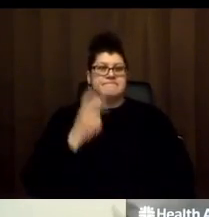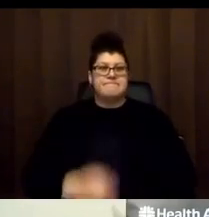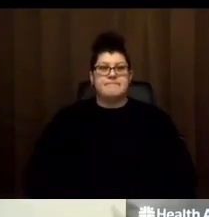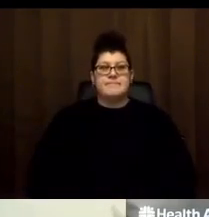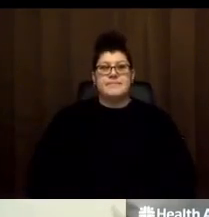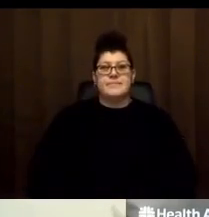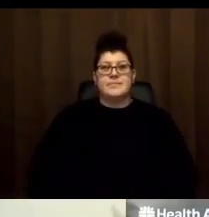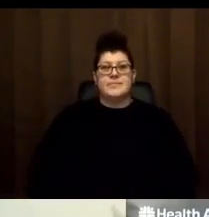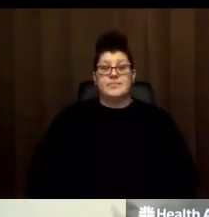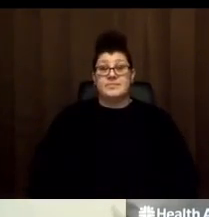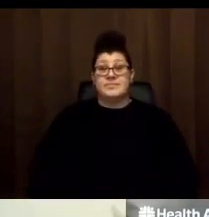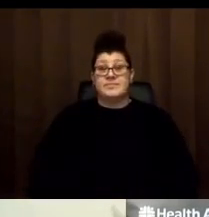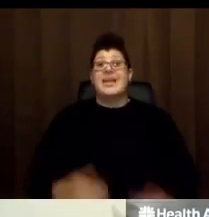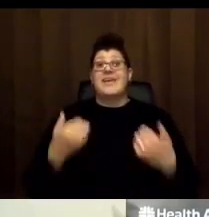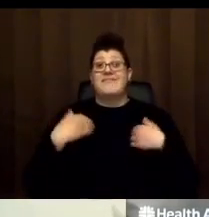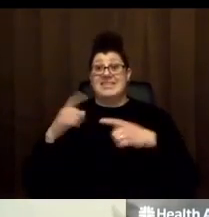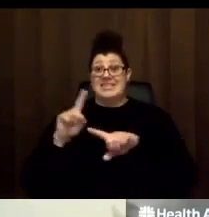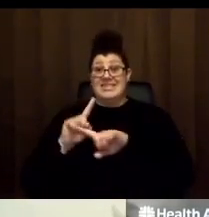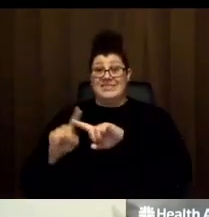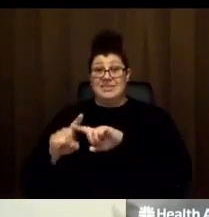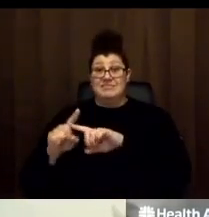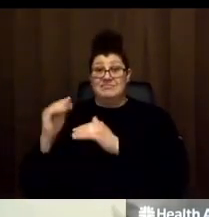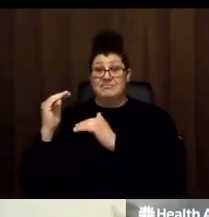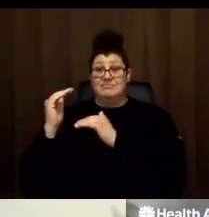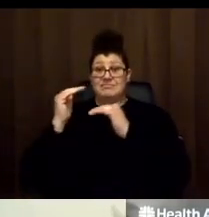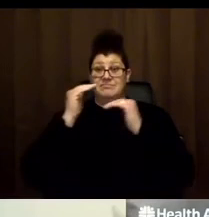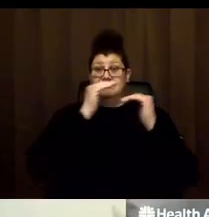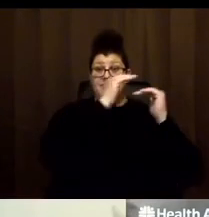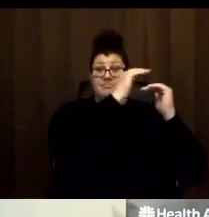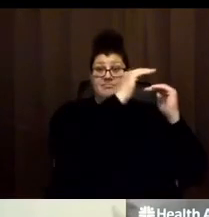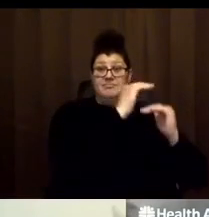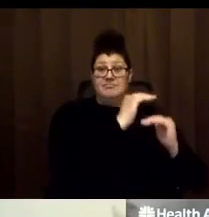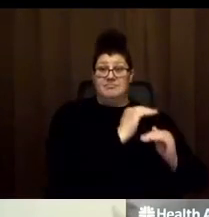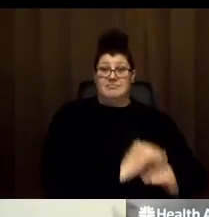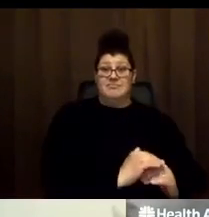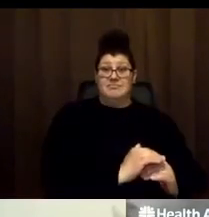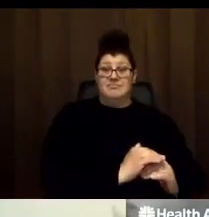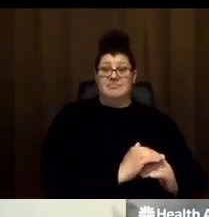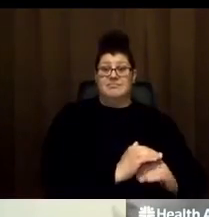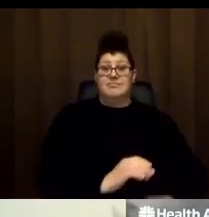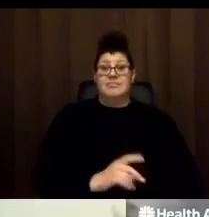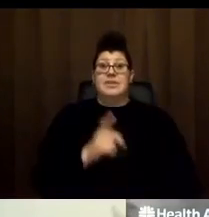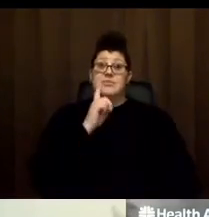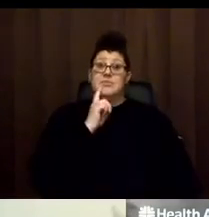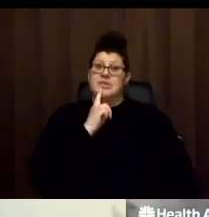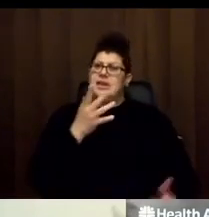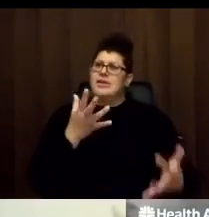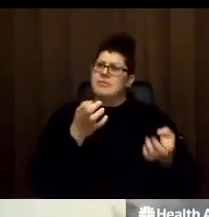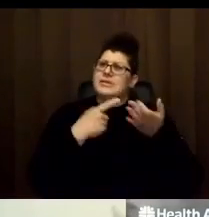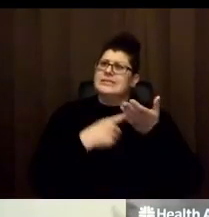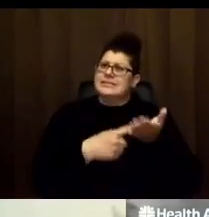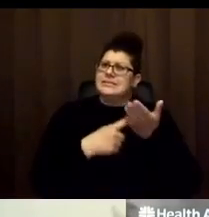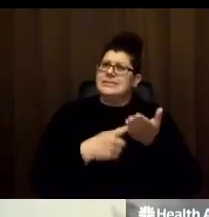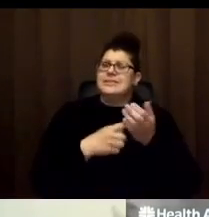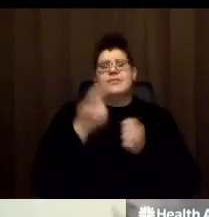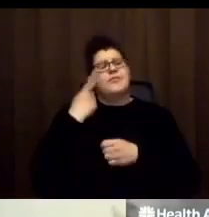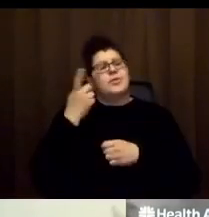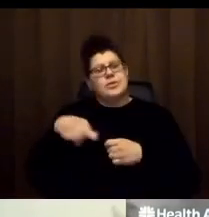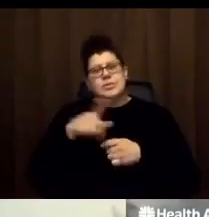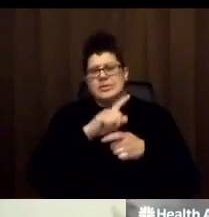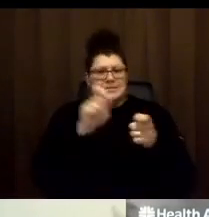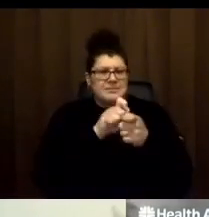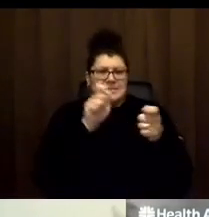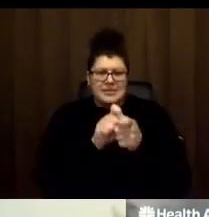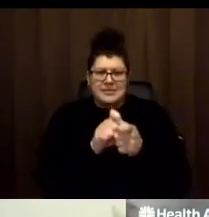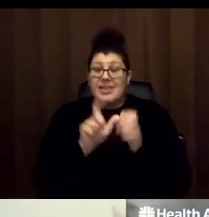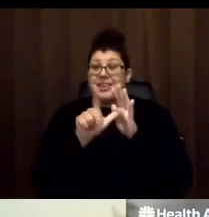actually several time periods when you are able to enroll into Medicare. I'll be happy to go over all of these in detail with you at a later date.